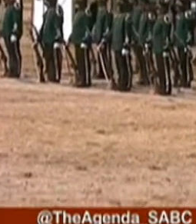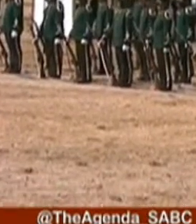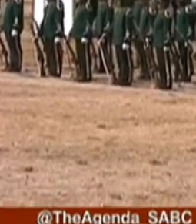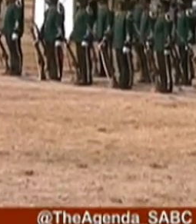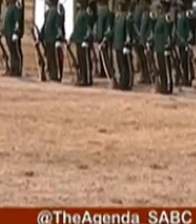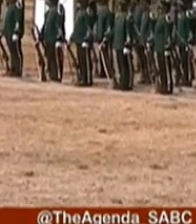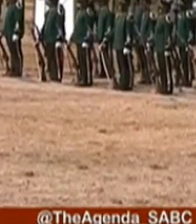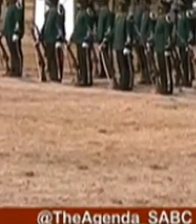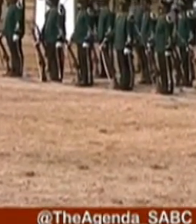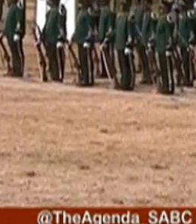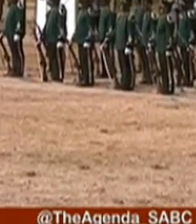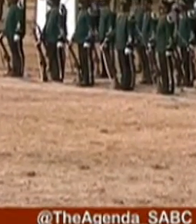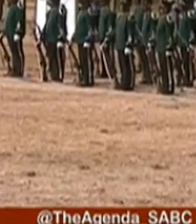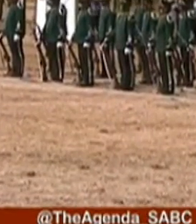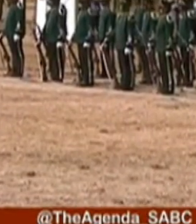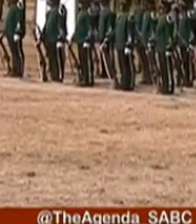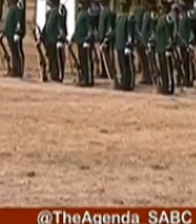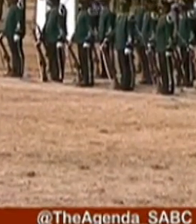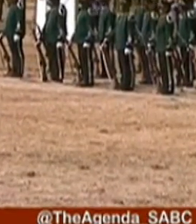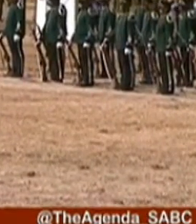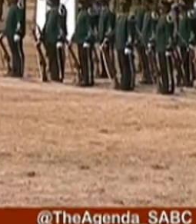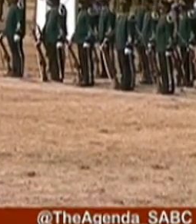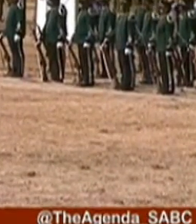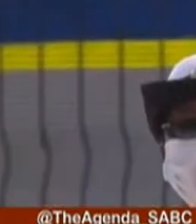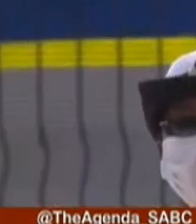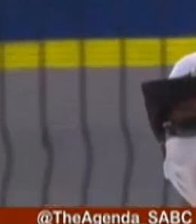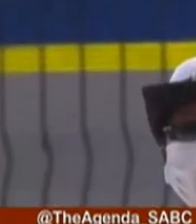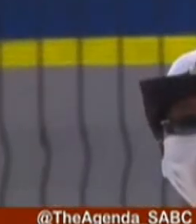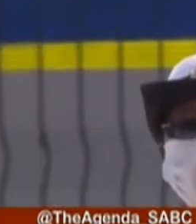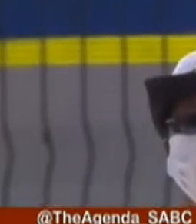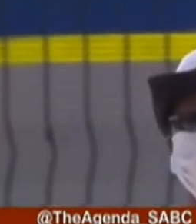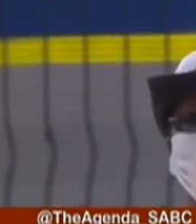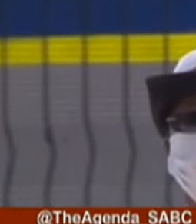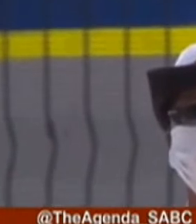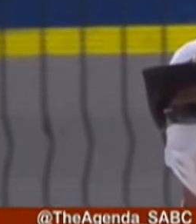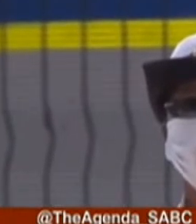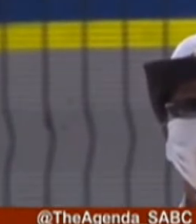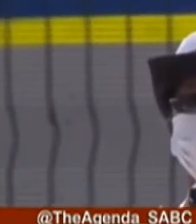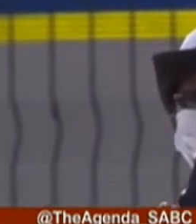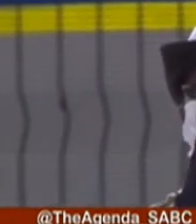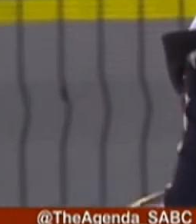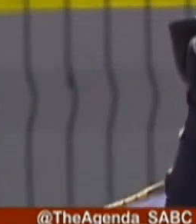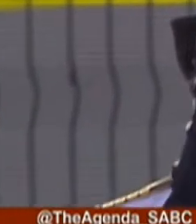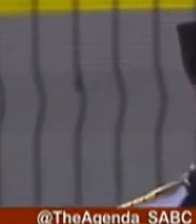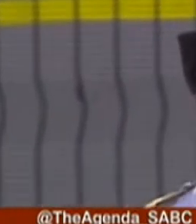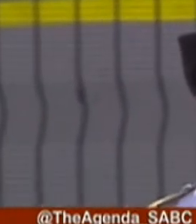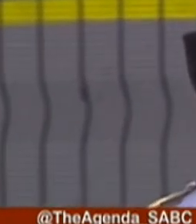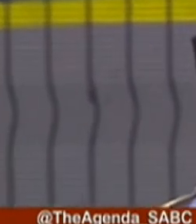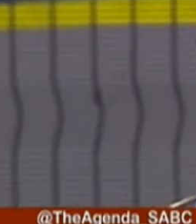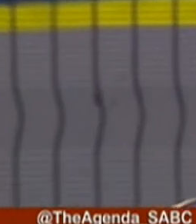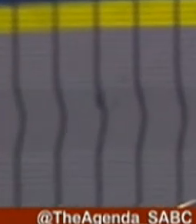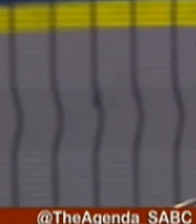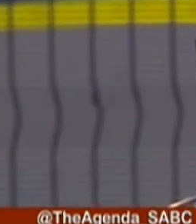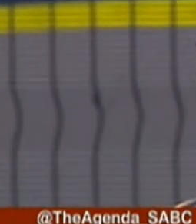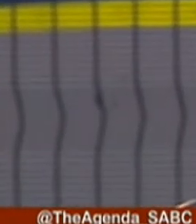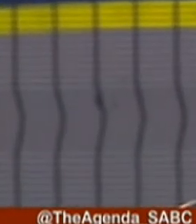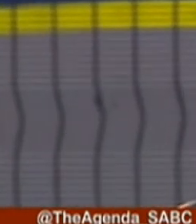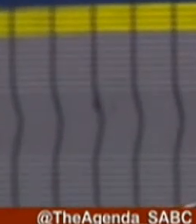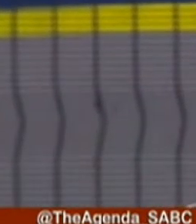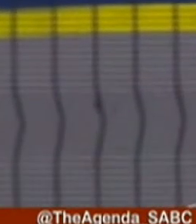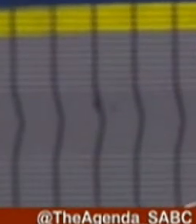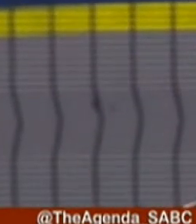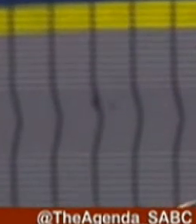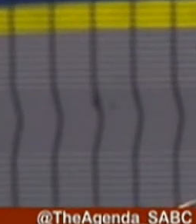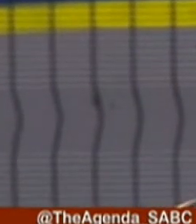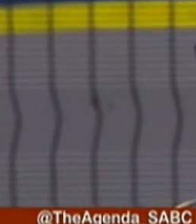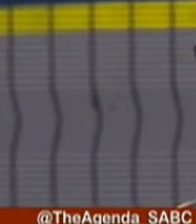We've just come out of the official opening of the Charlotte Maxeke Treatment Center. That's the rehab center, the first